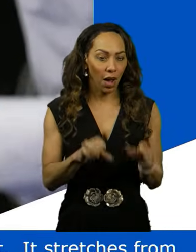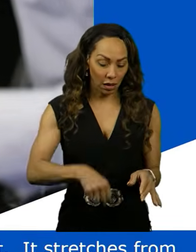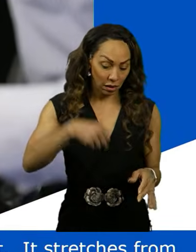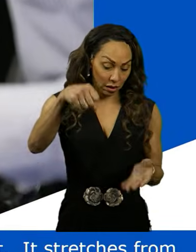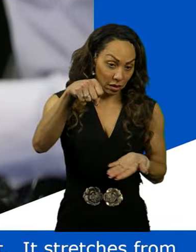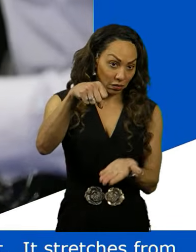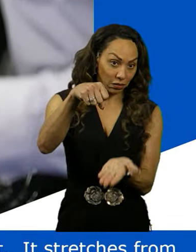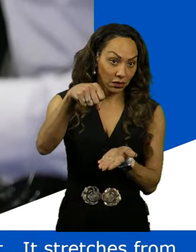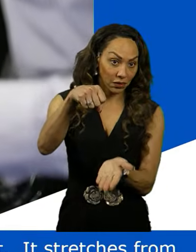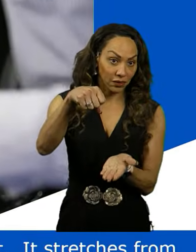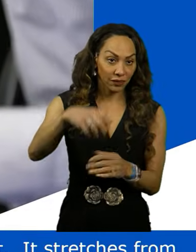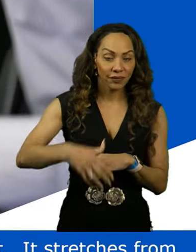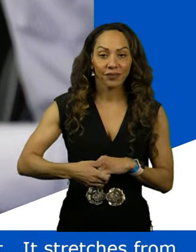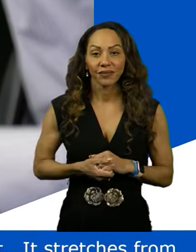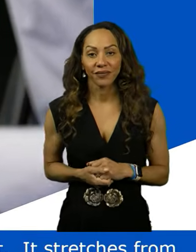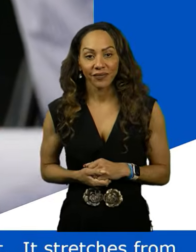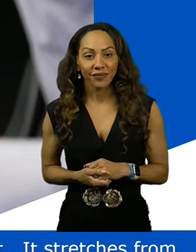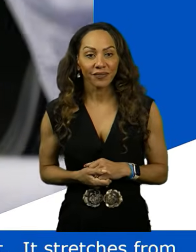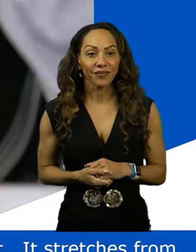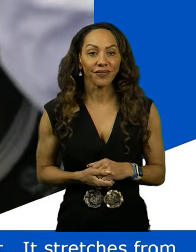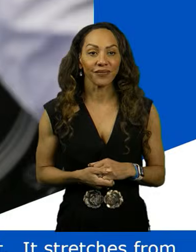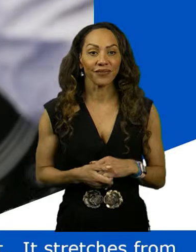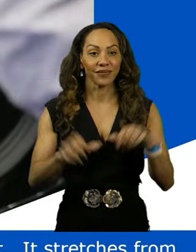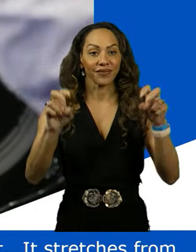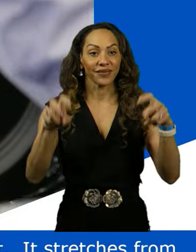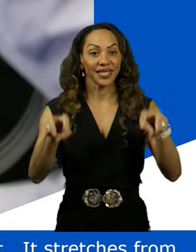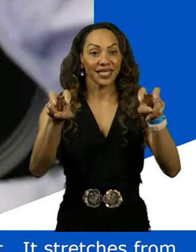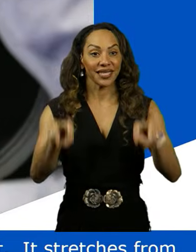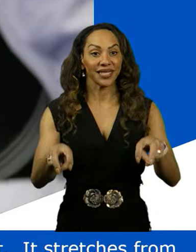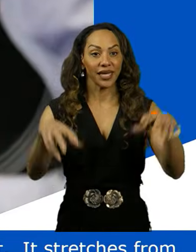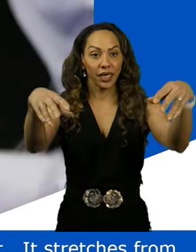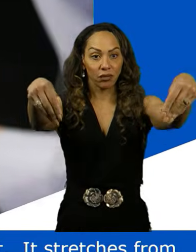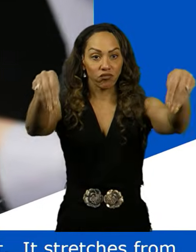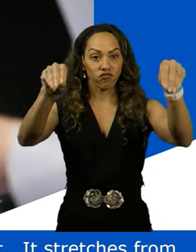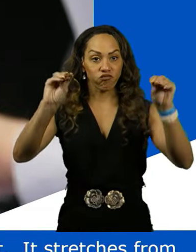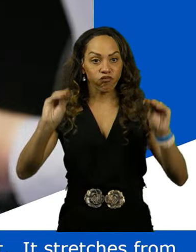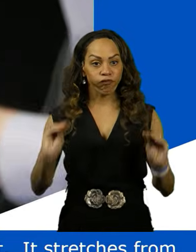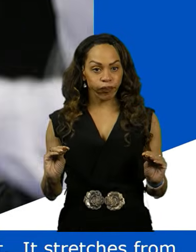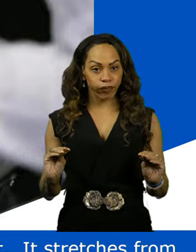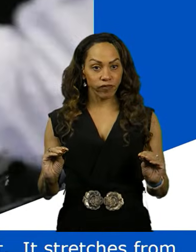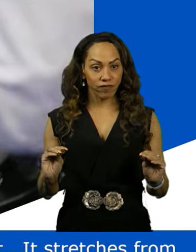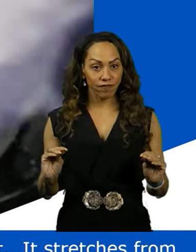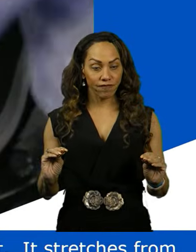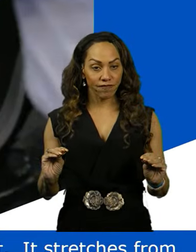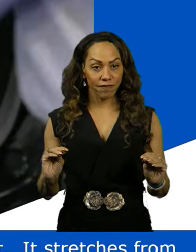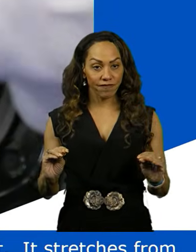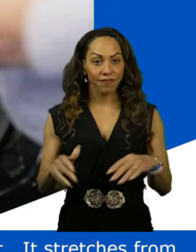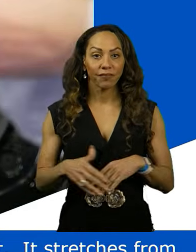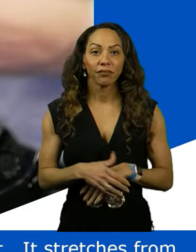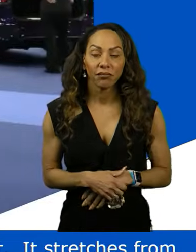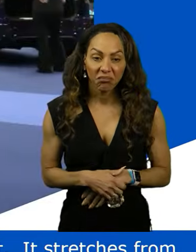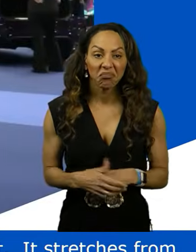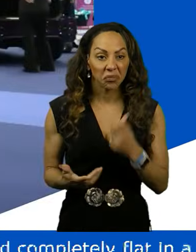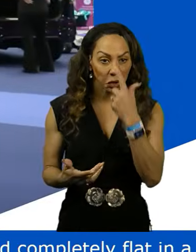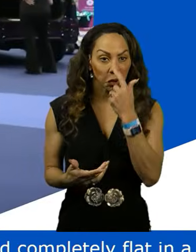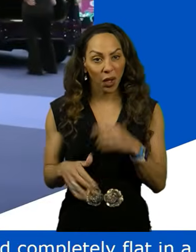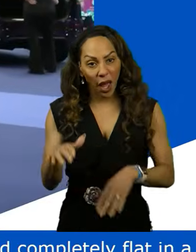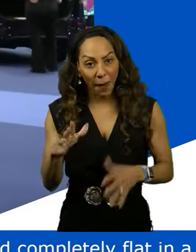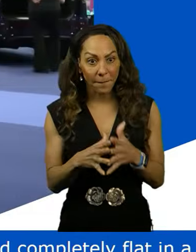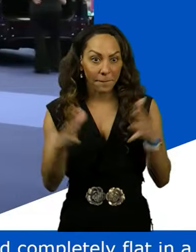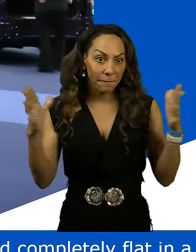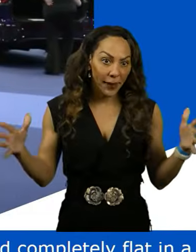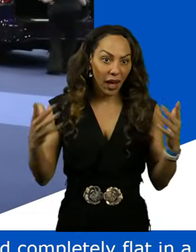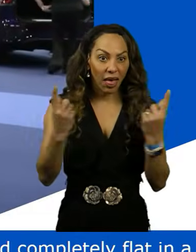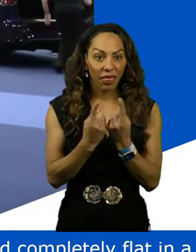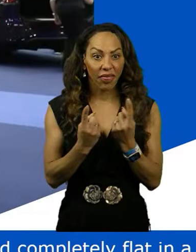also the seats fold completely flat in a split capacity, so you can load larger items